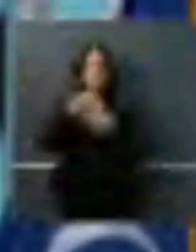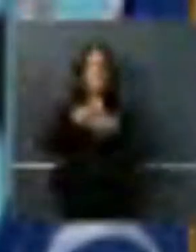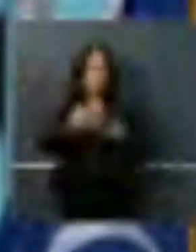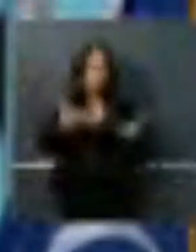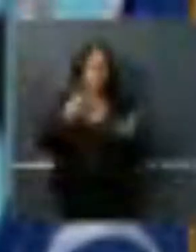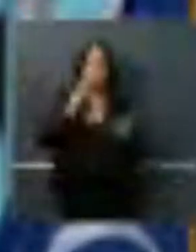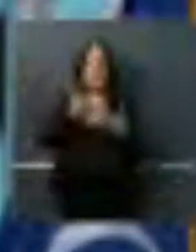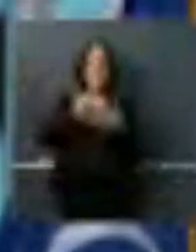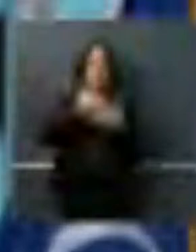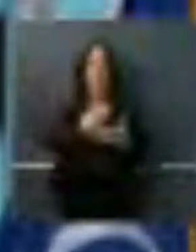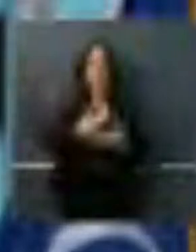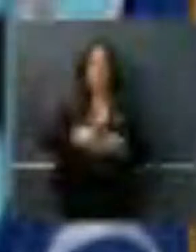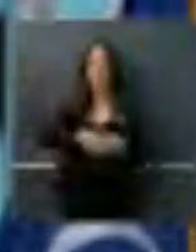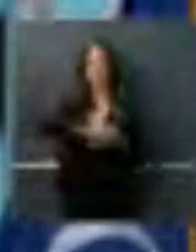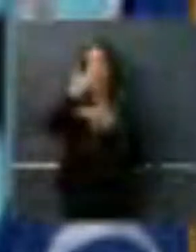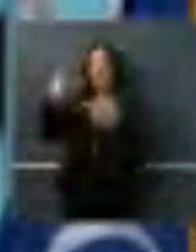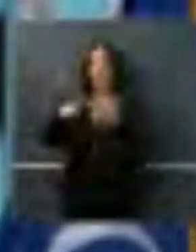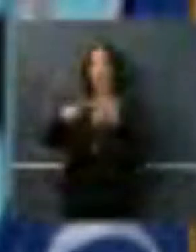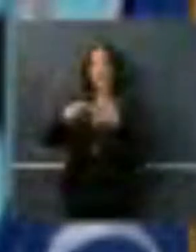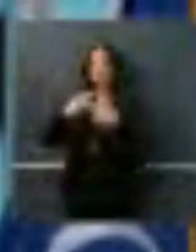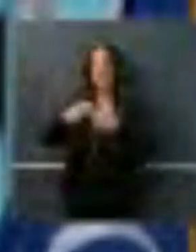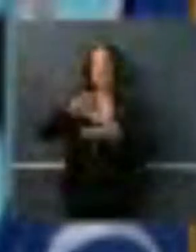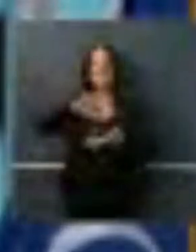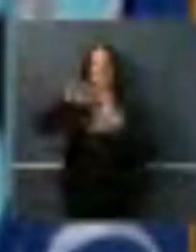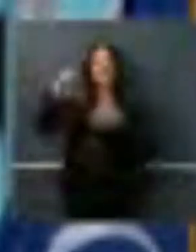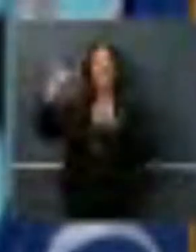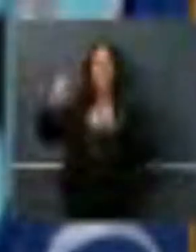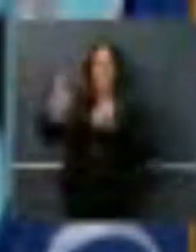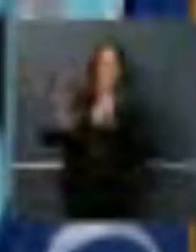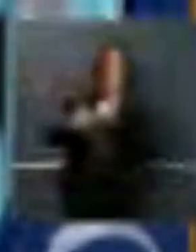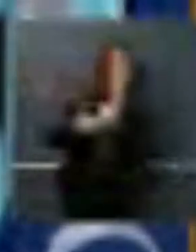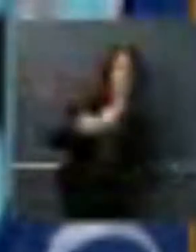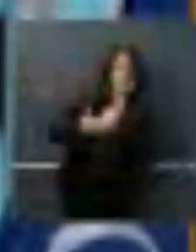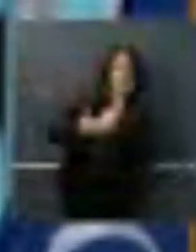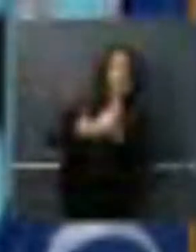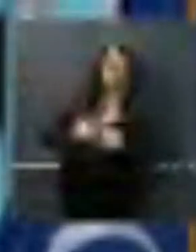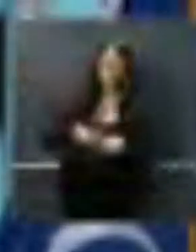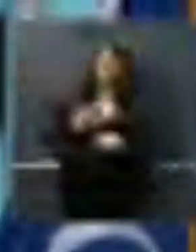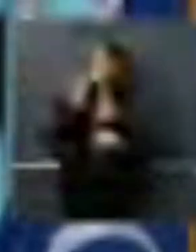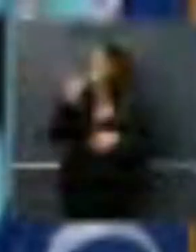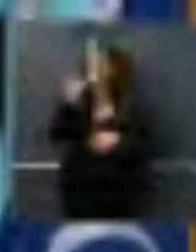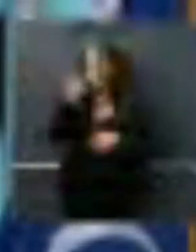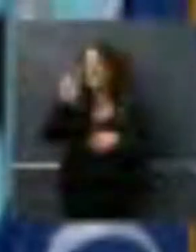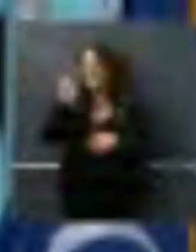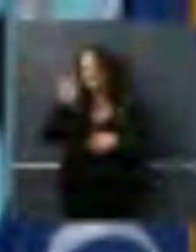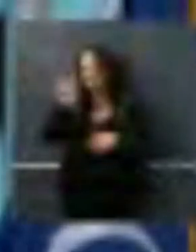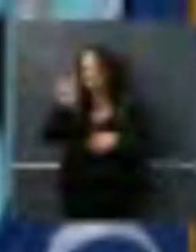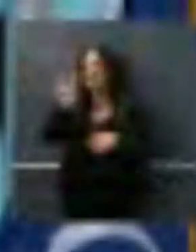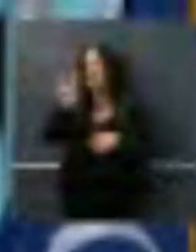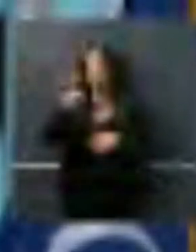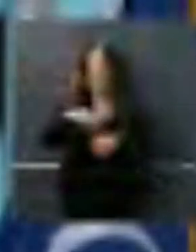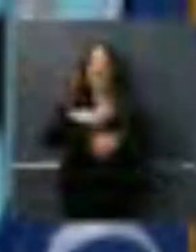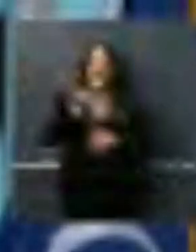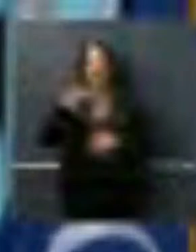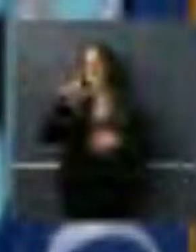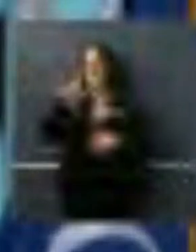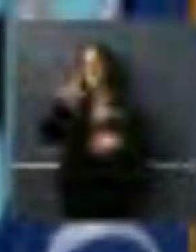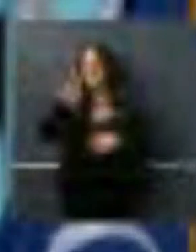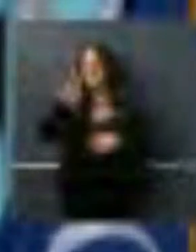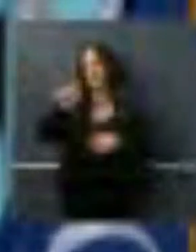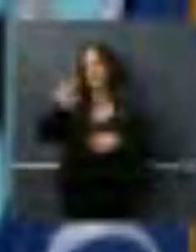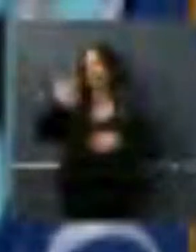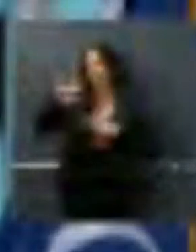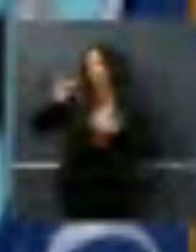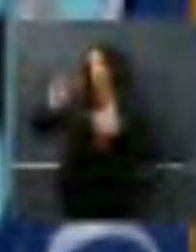accounts. We received 14.7 and 26.8% of those federal dollars. So we're doing well in